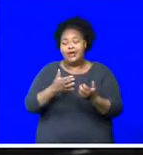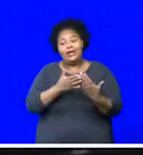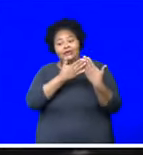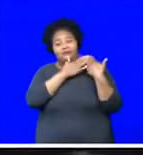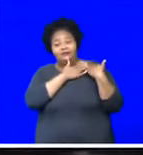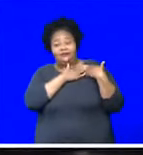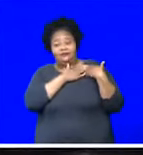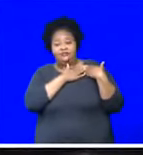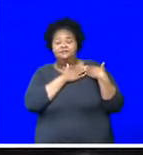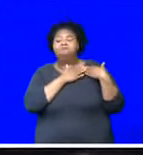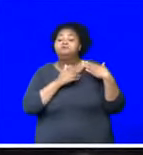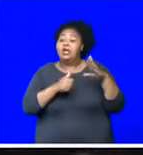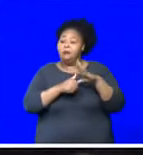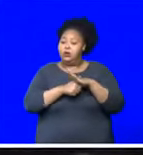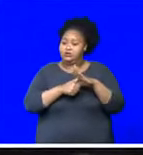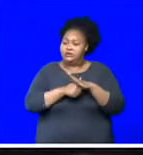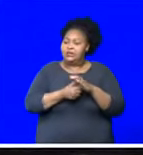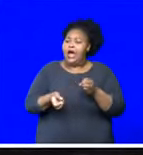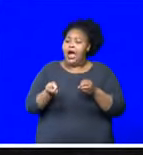however, achievable.